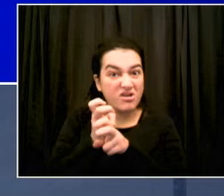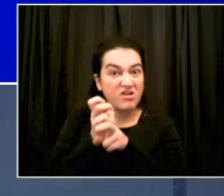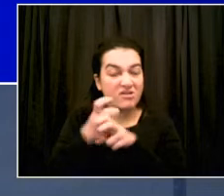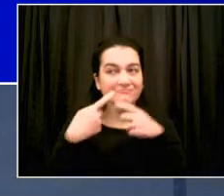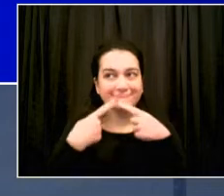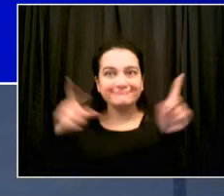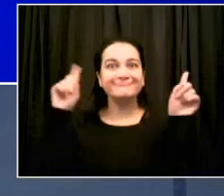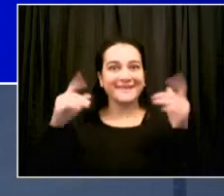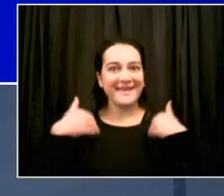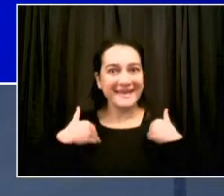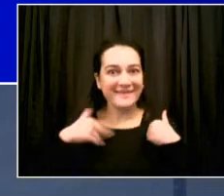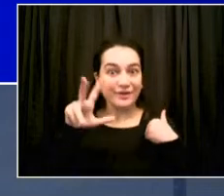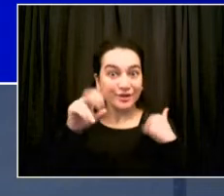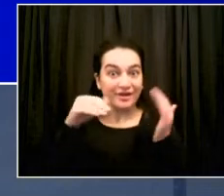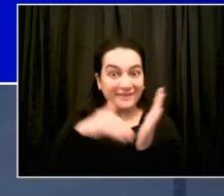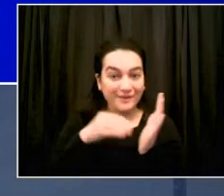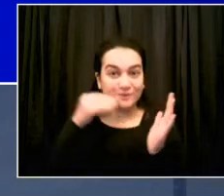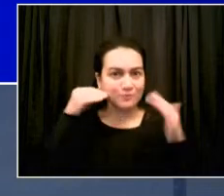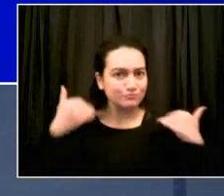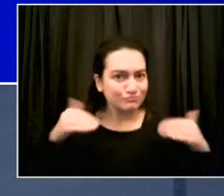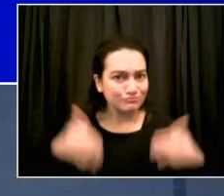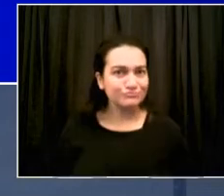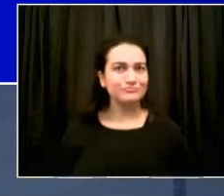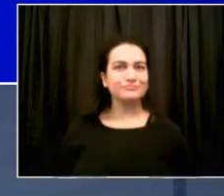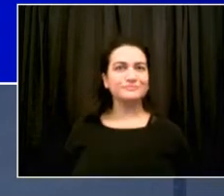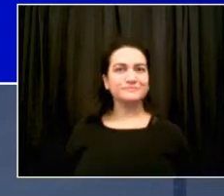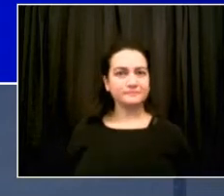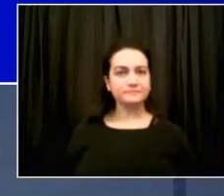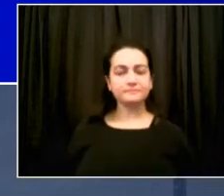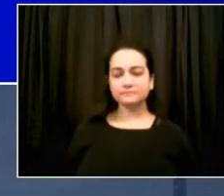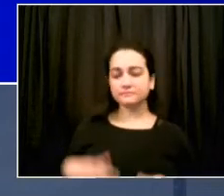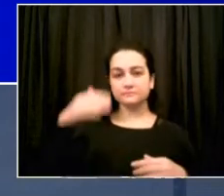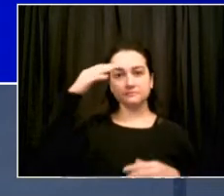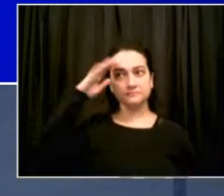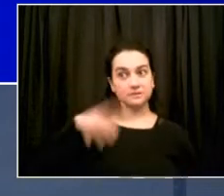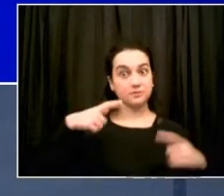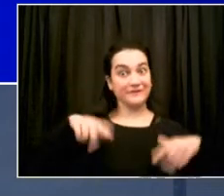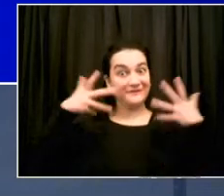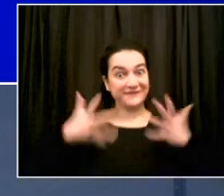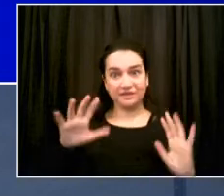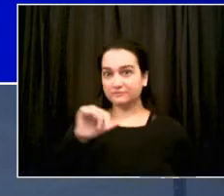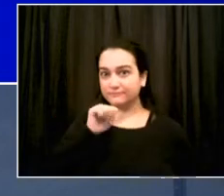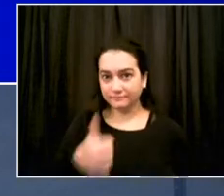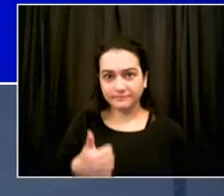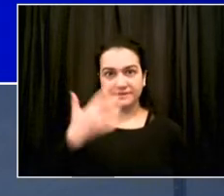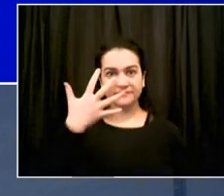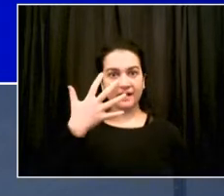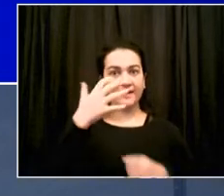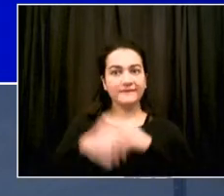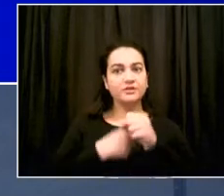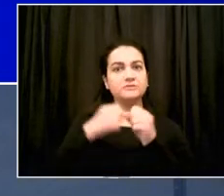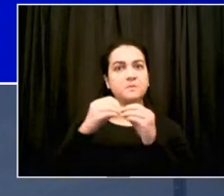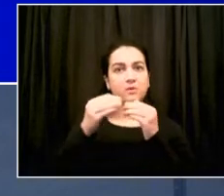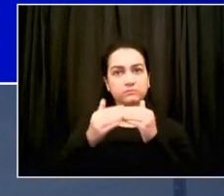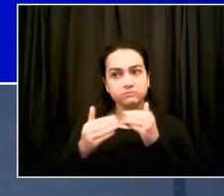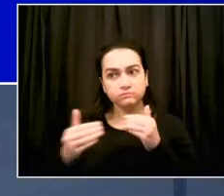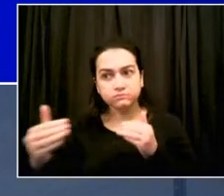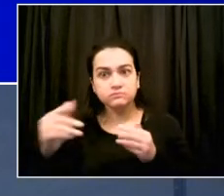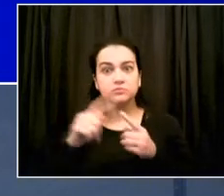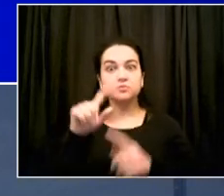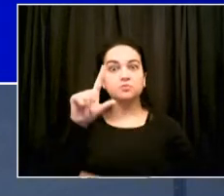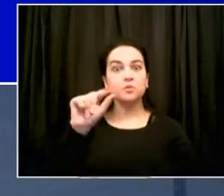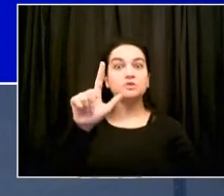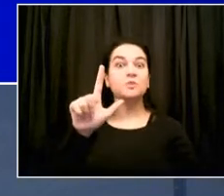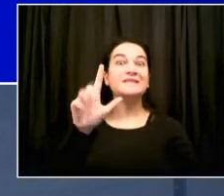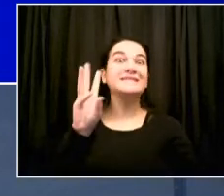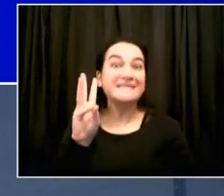That plan remains on track. There's nothing else like it happening anywhere else in the country. New York City is leading the way. And this